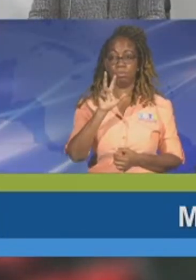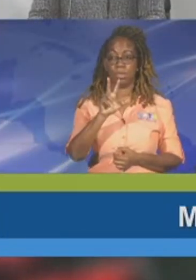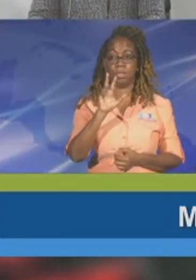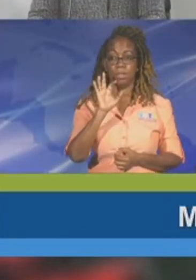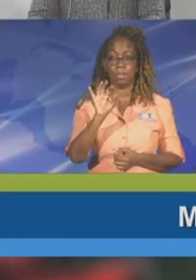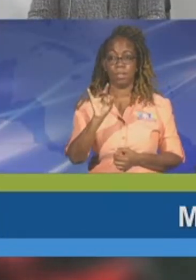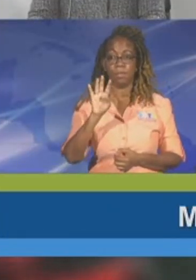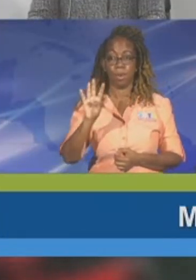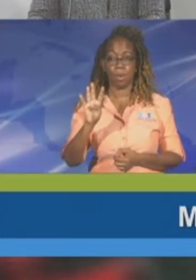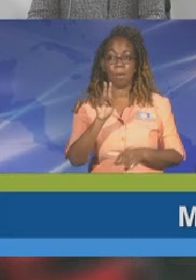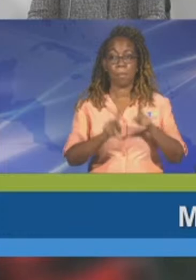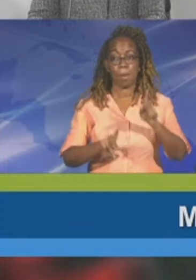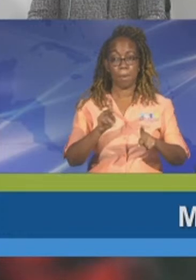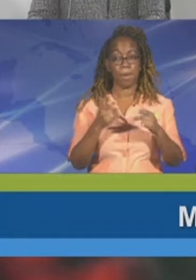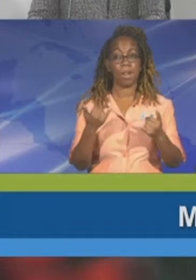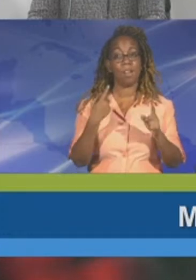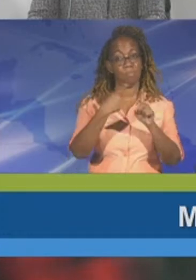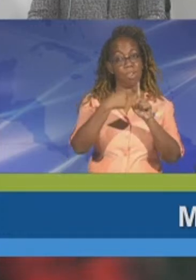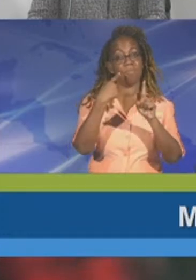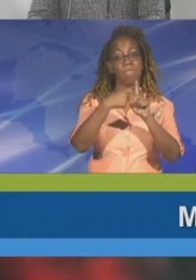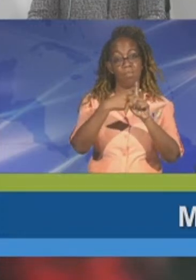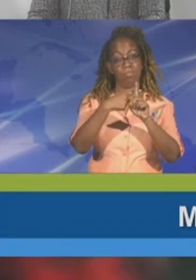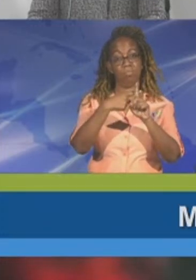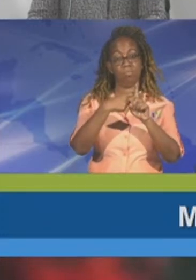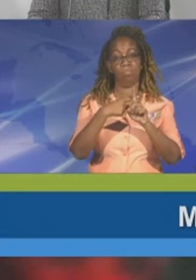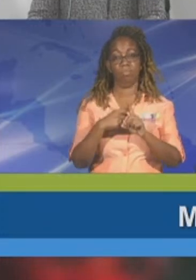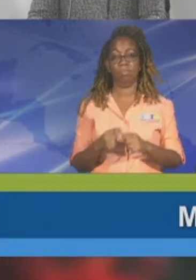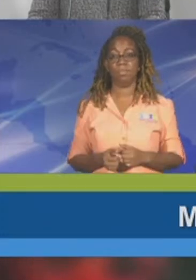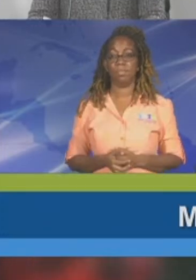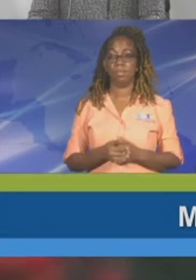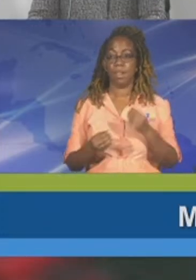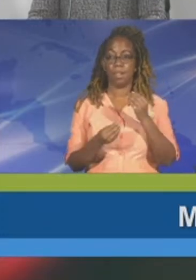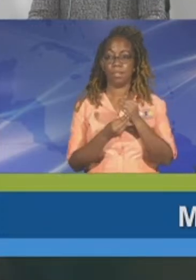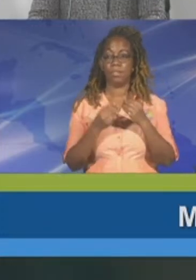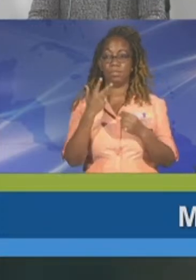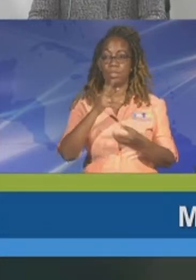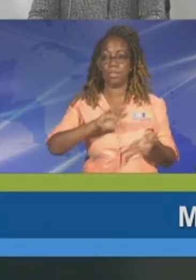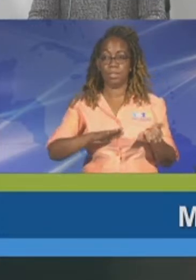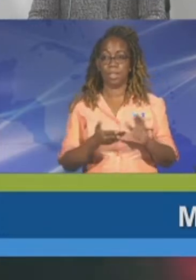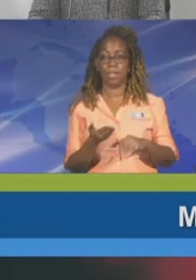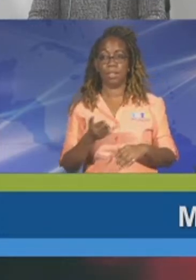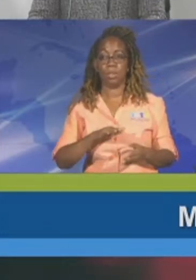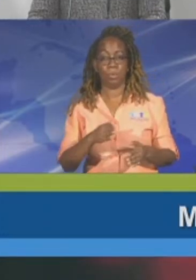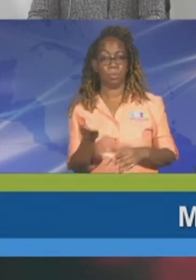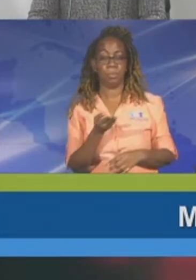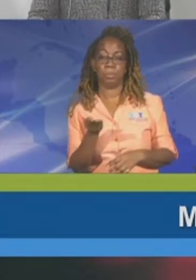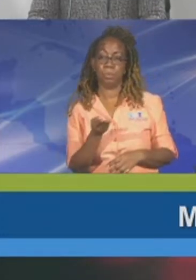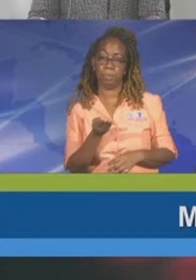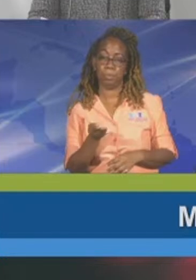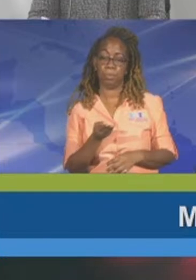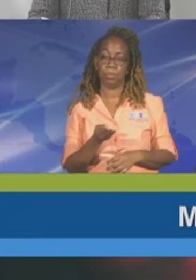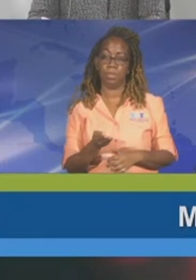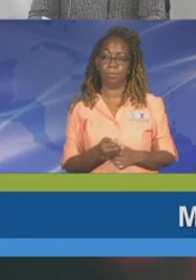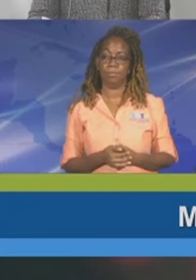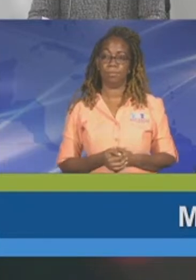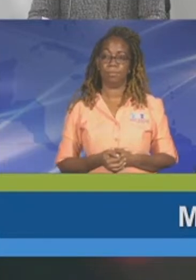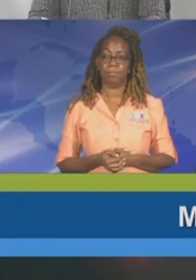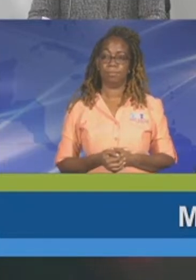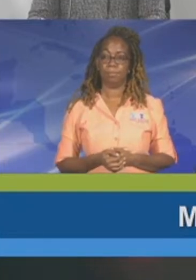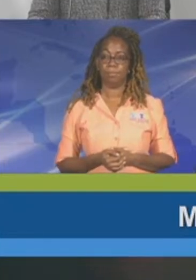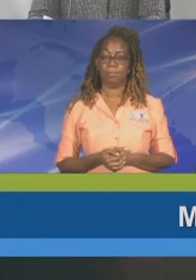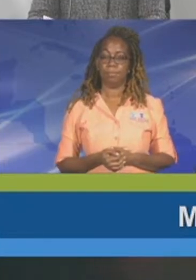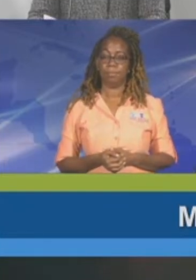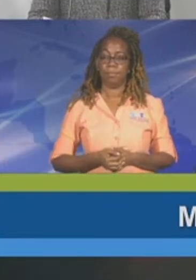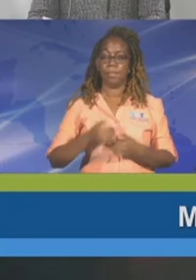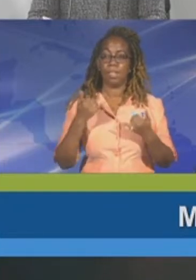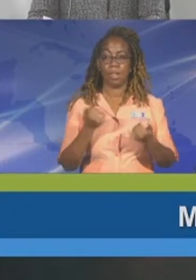9,384. An additional 3 persons succumbed to COVID-19, and that takes